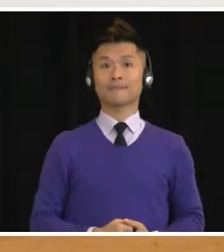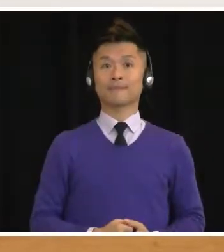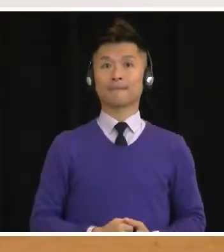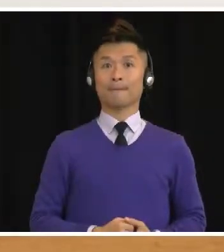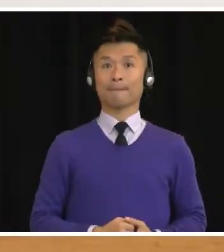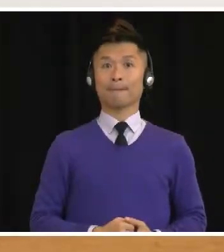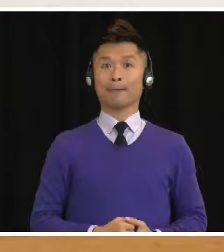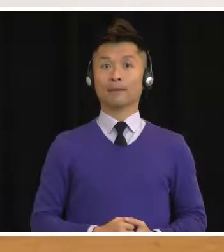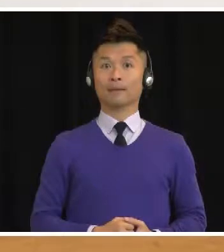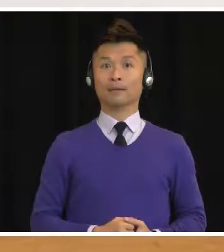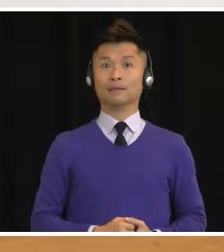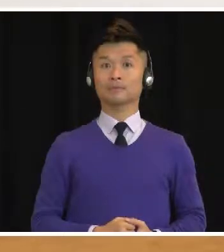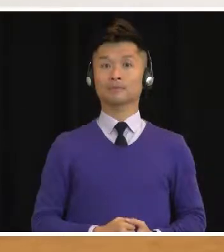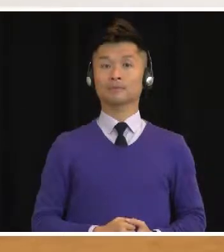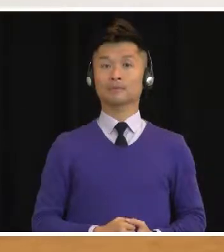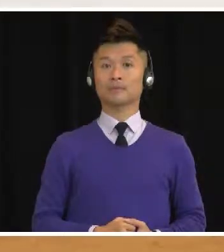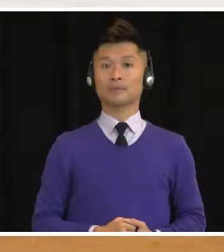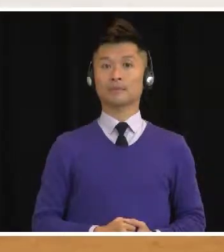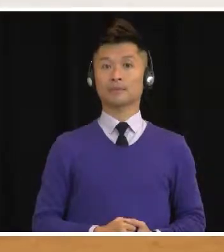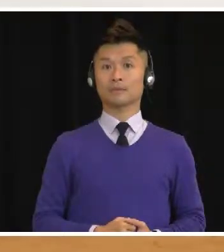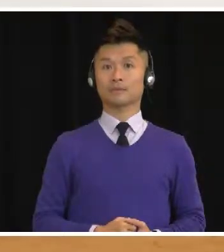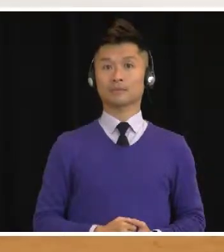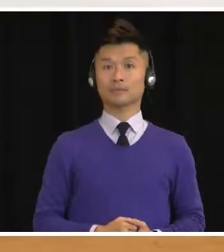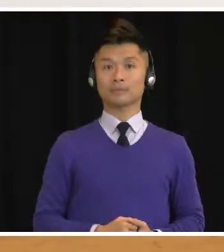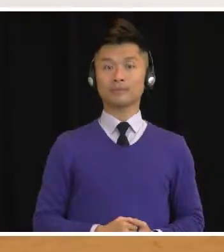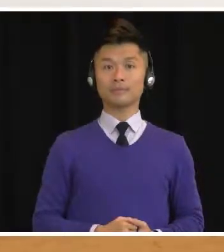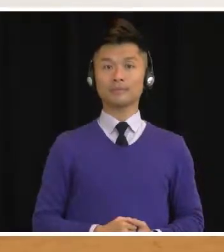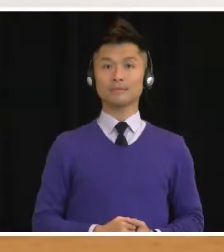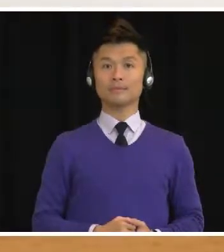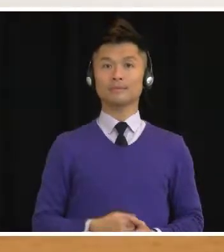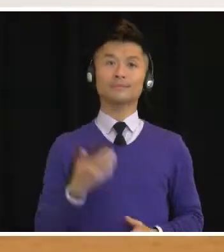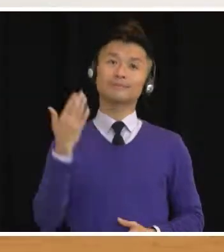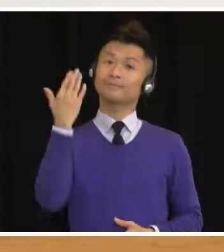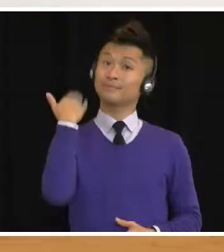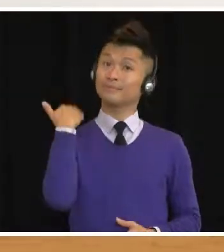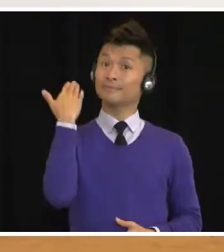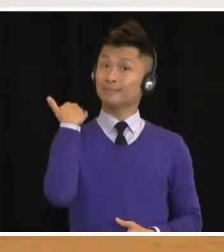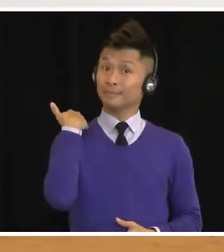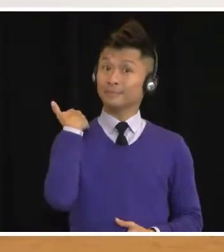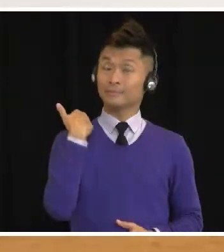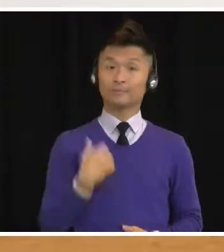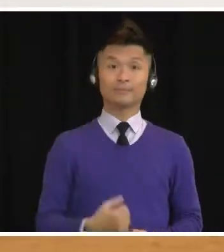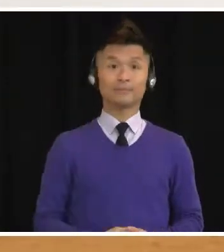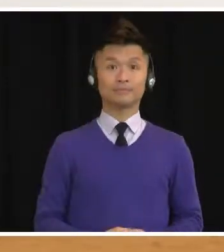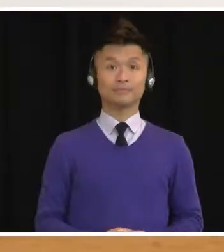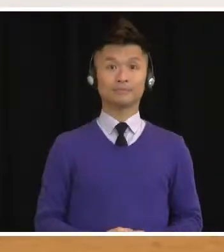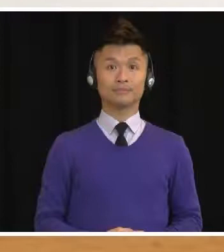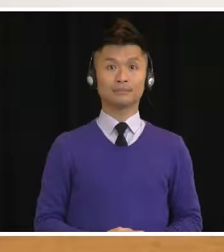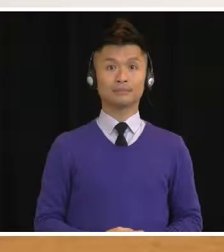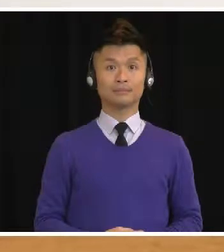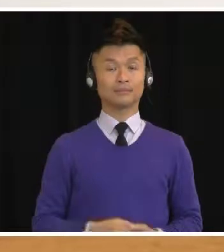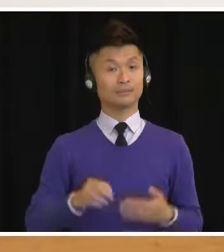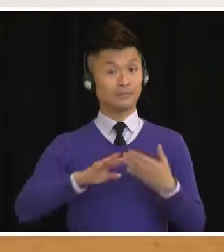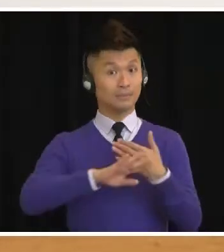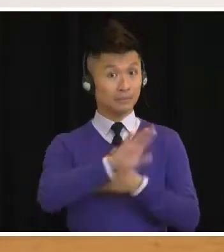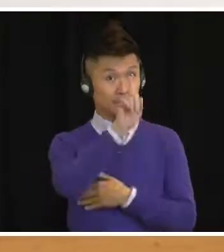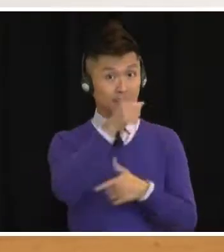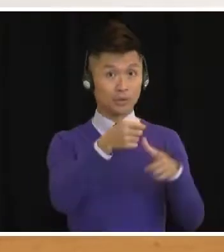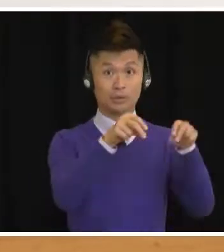review committees recommended to amend the law, it took some years